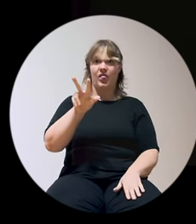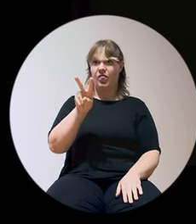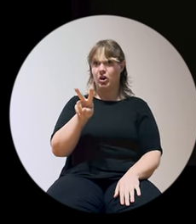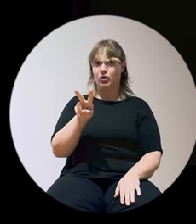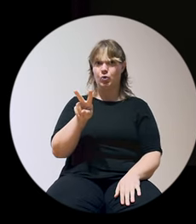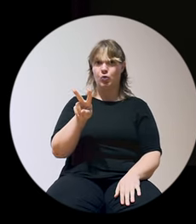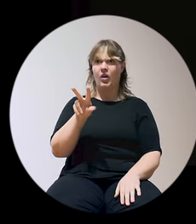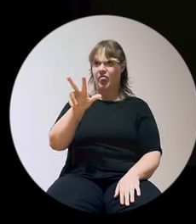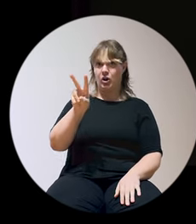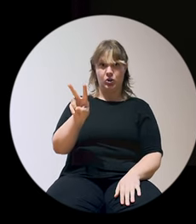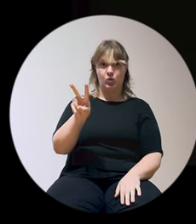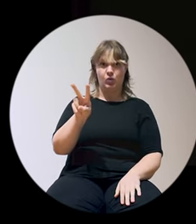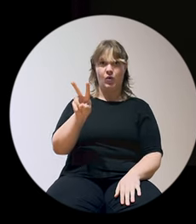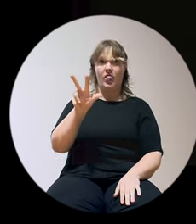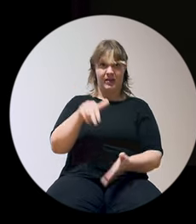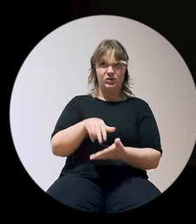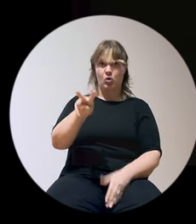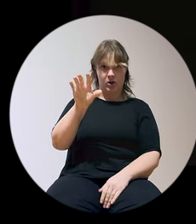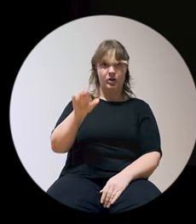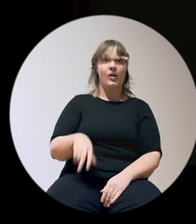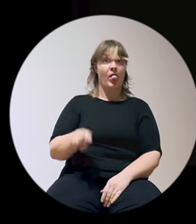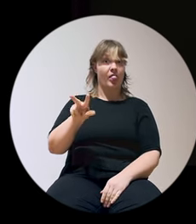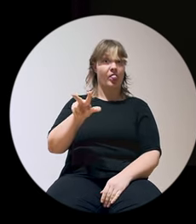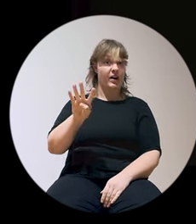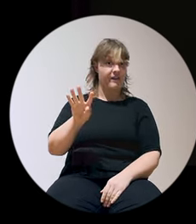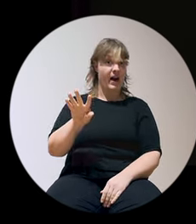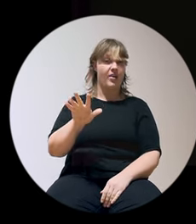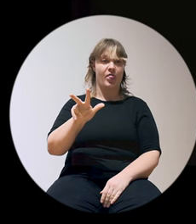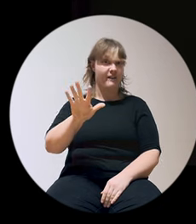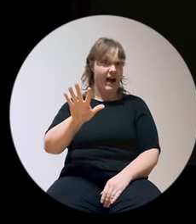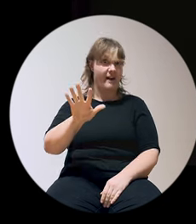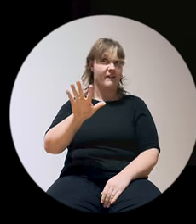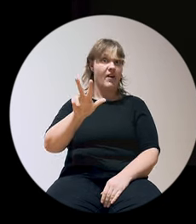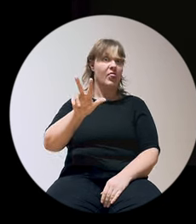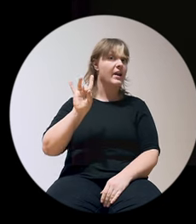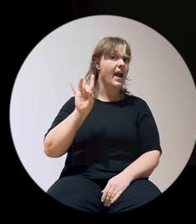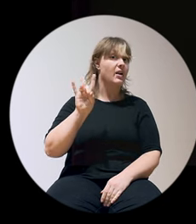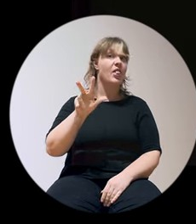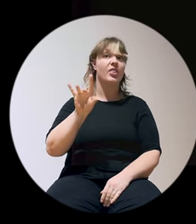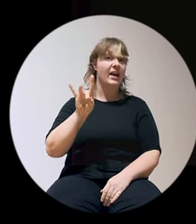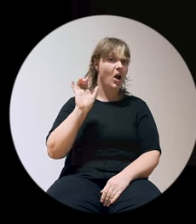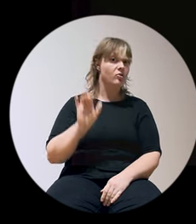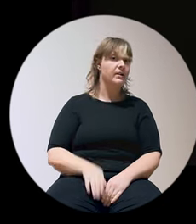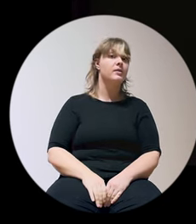now. $3,200. Go $3,500. $3,500. $3,800. $3,800